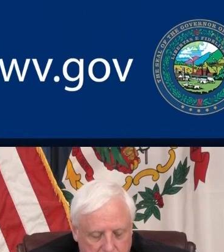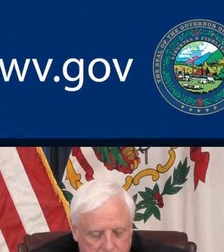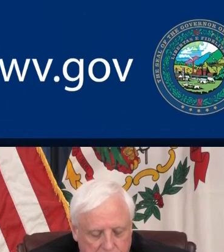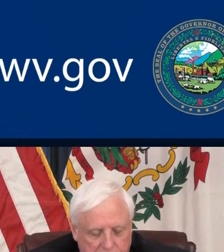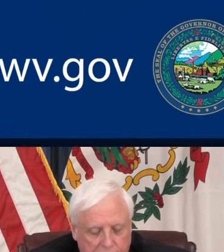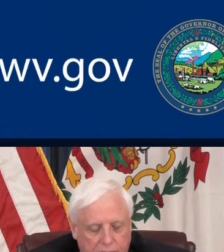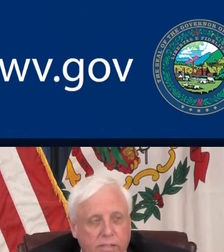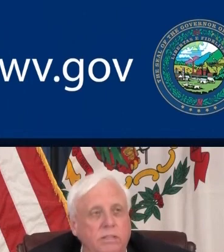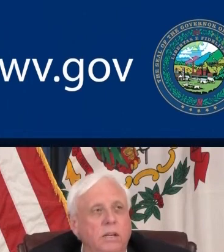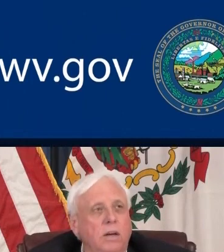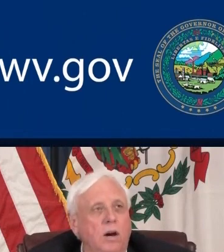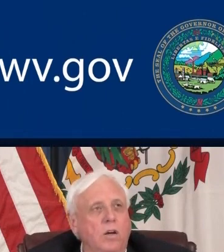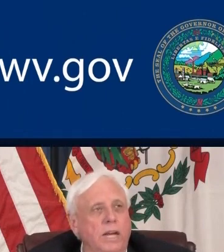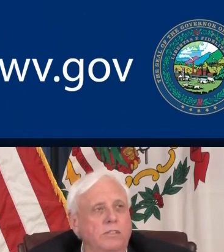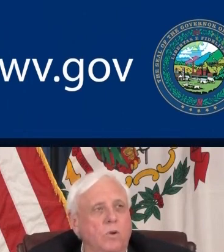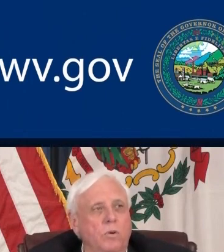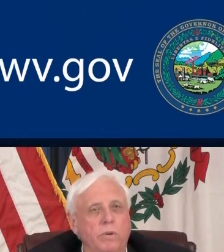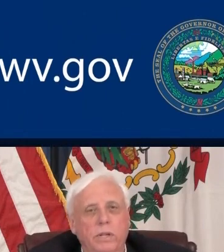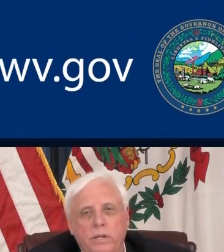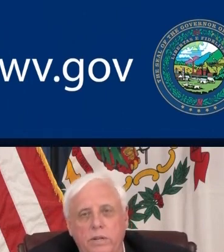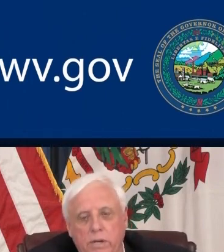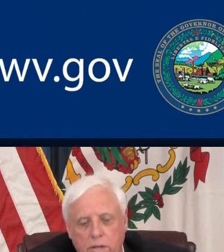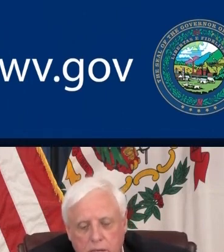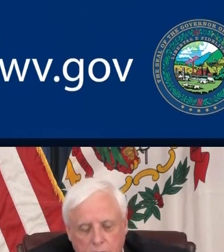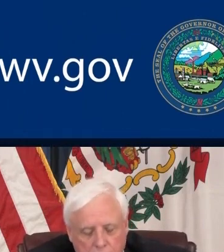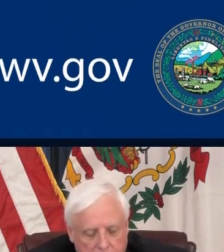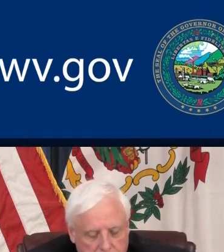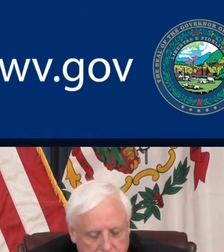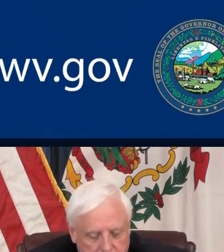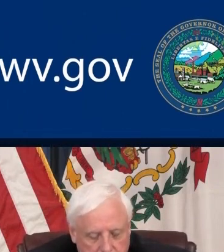our cities and counties. All that's going really good.